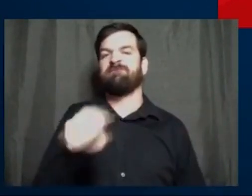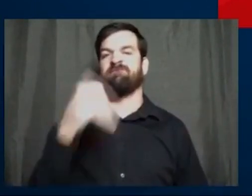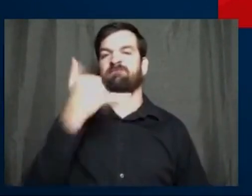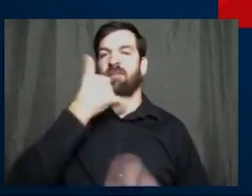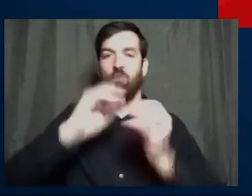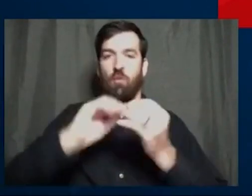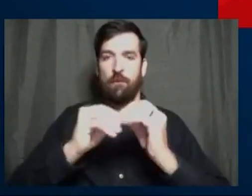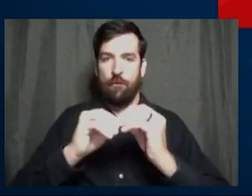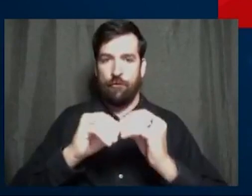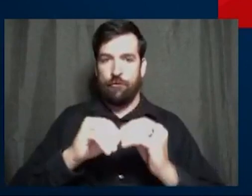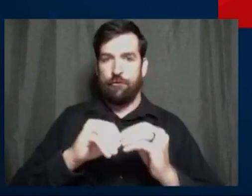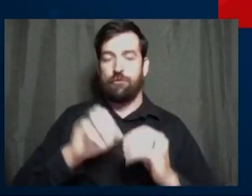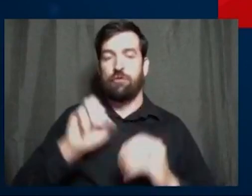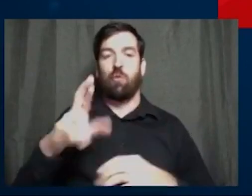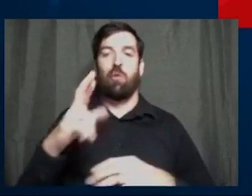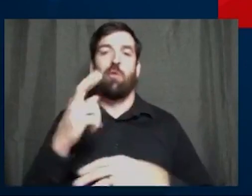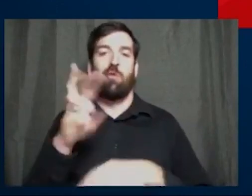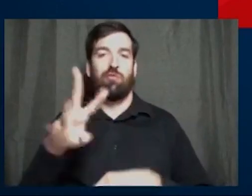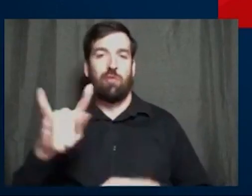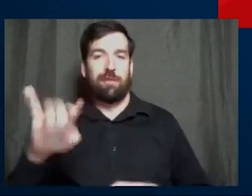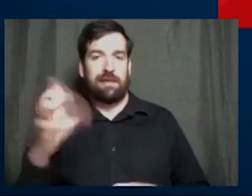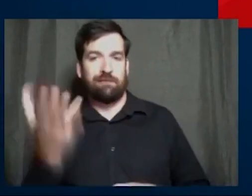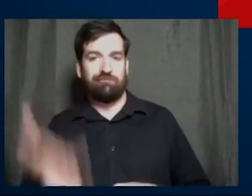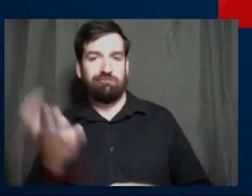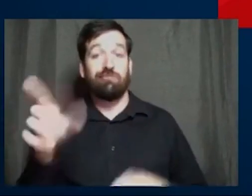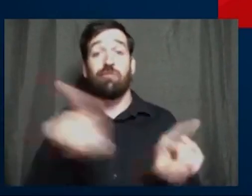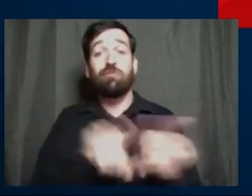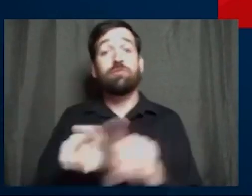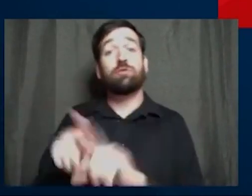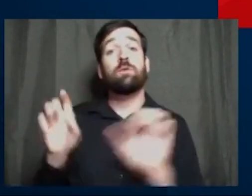1-877-468-6844. There's the information on your screen. You can also visit